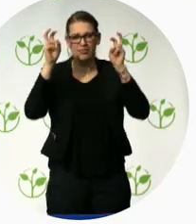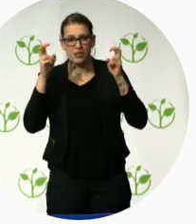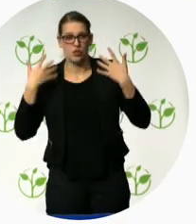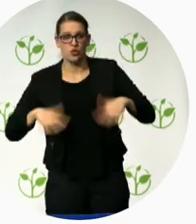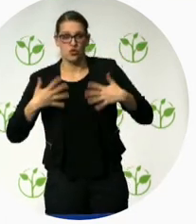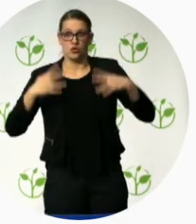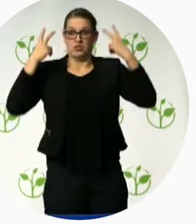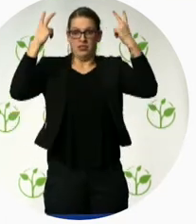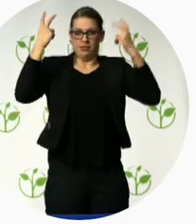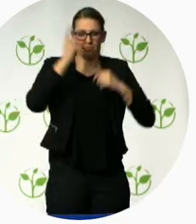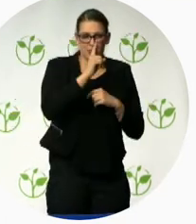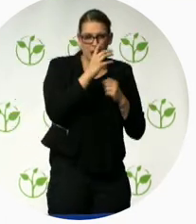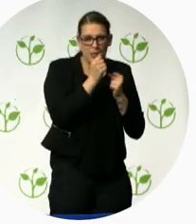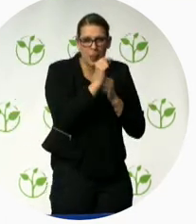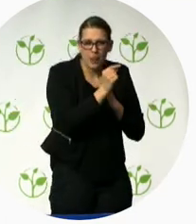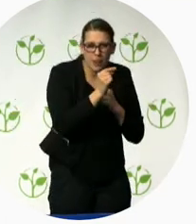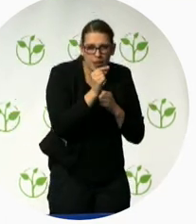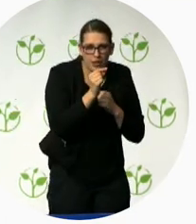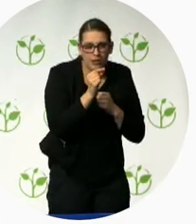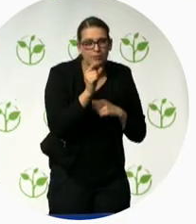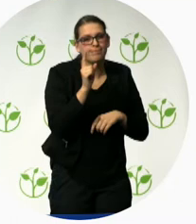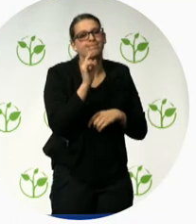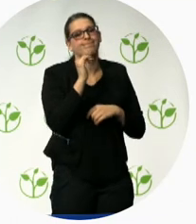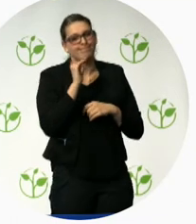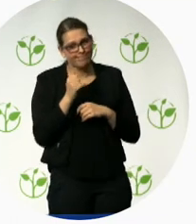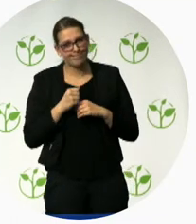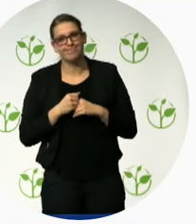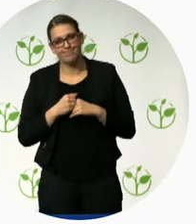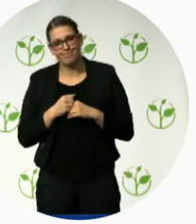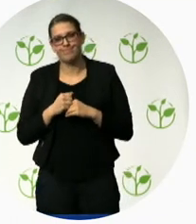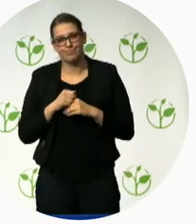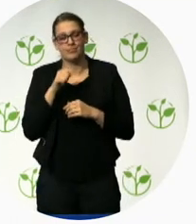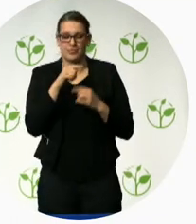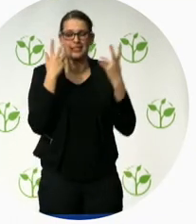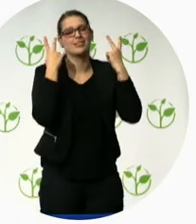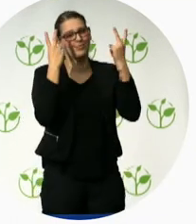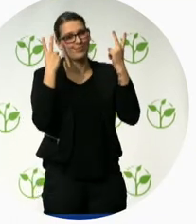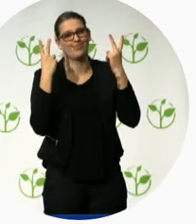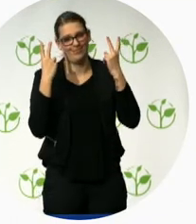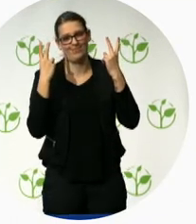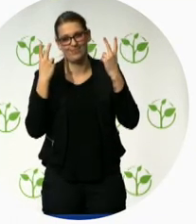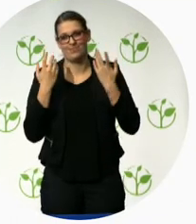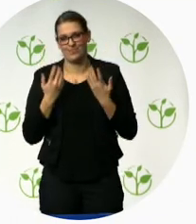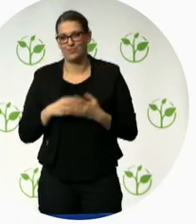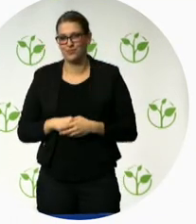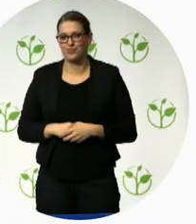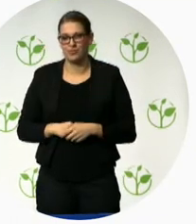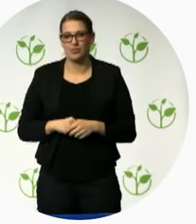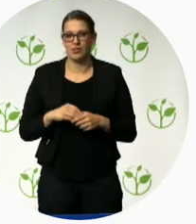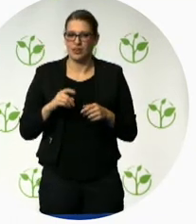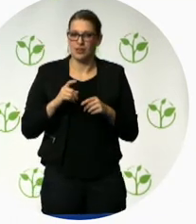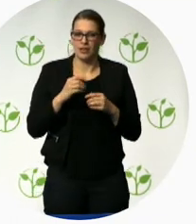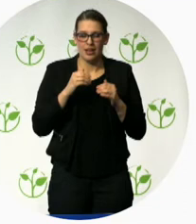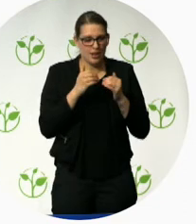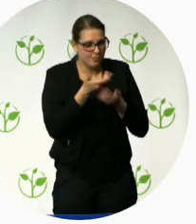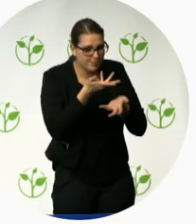they realize the importance. I think convincing people to work on disability and prevention of disability in the experience